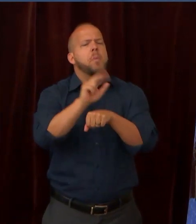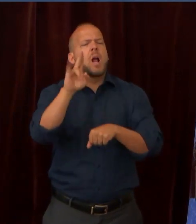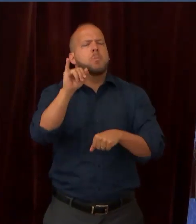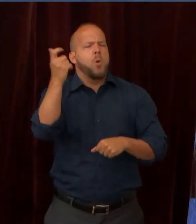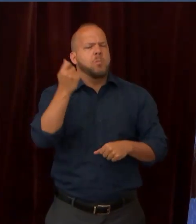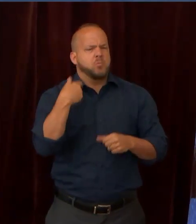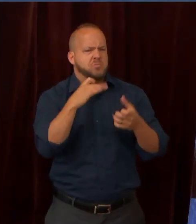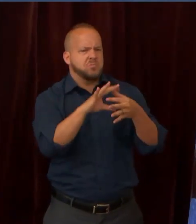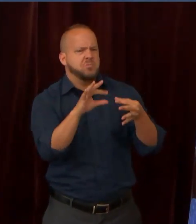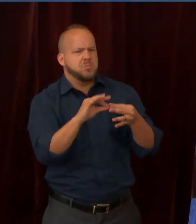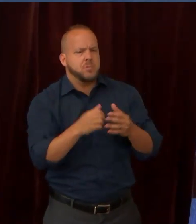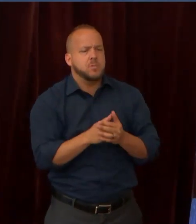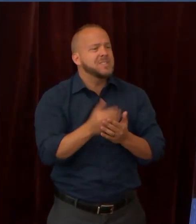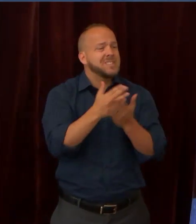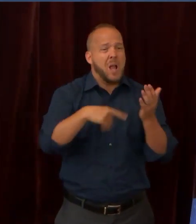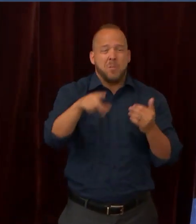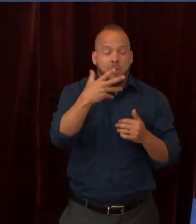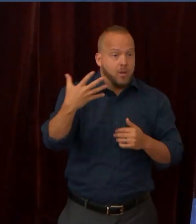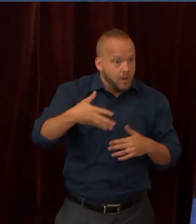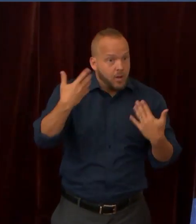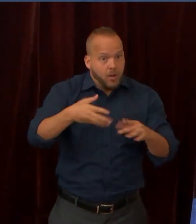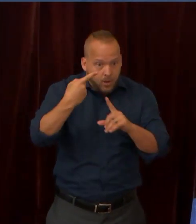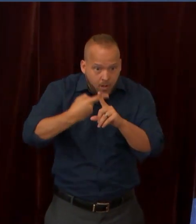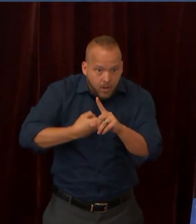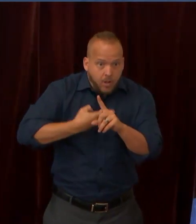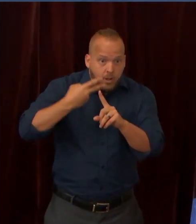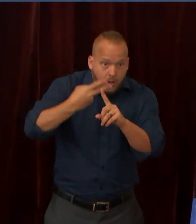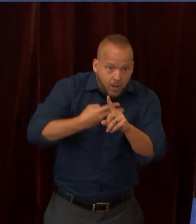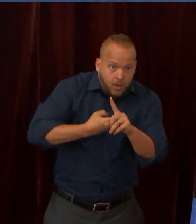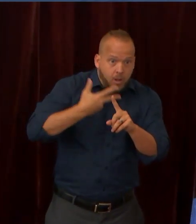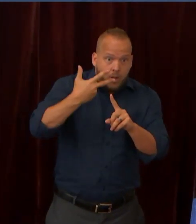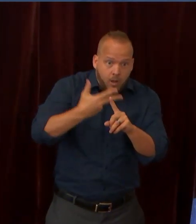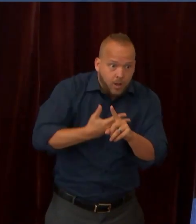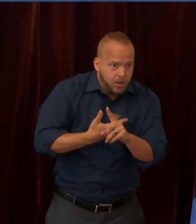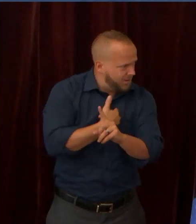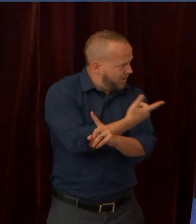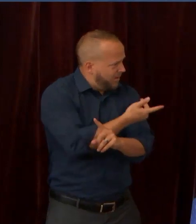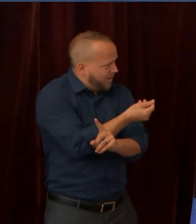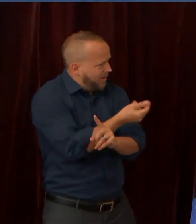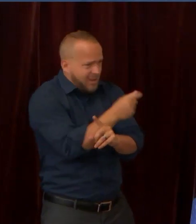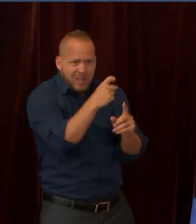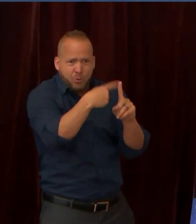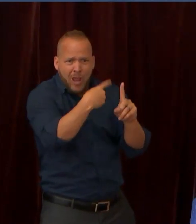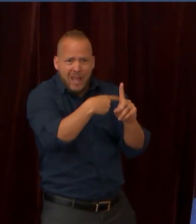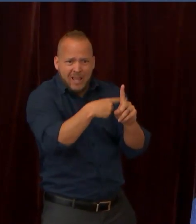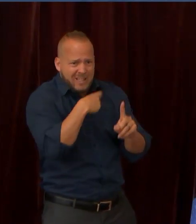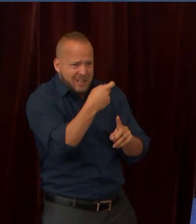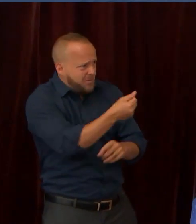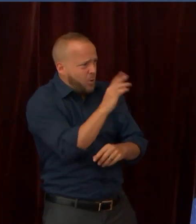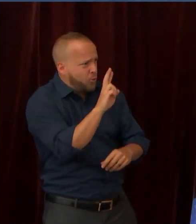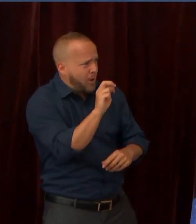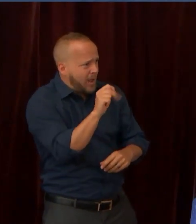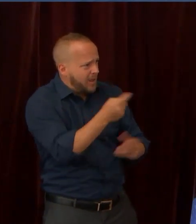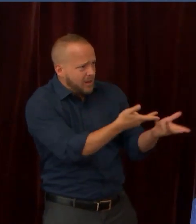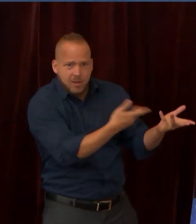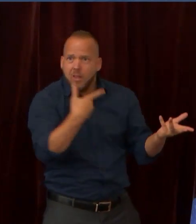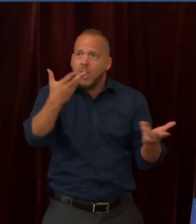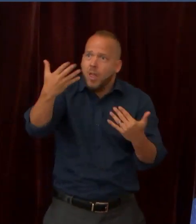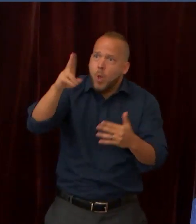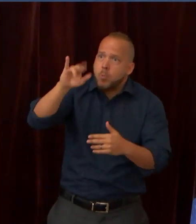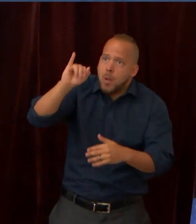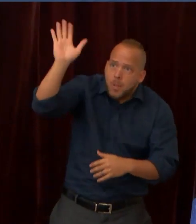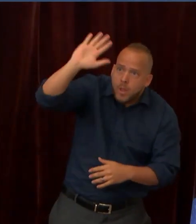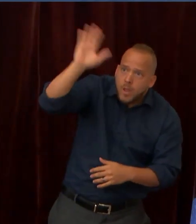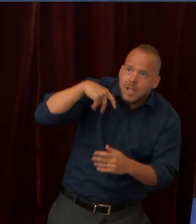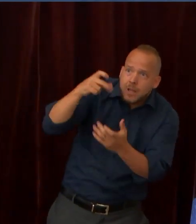checks, but the rent is really due now. What's the state doing to get them their money now? And on religion,